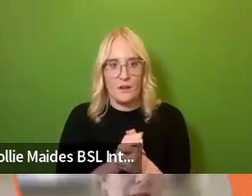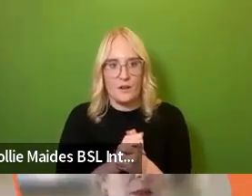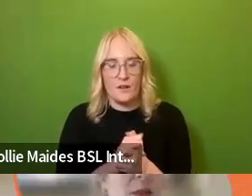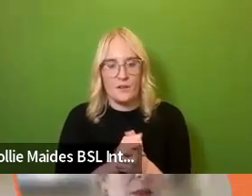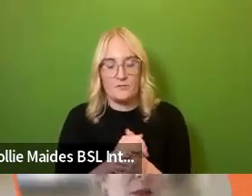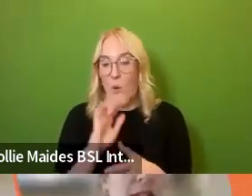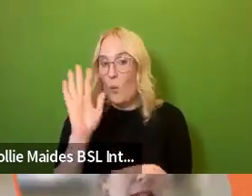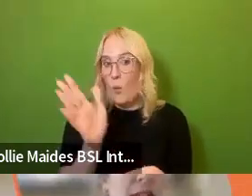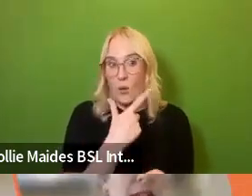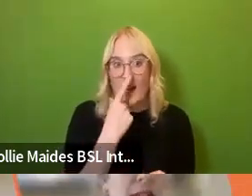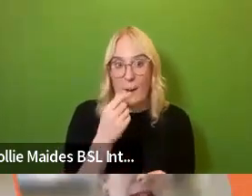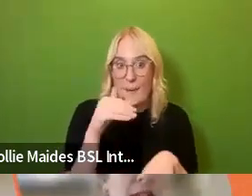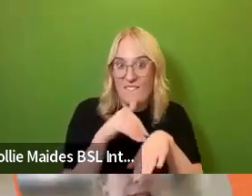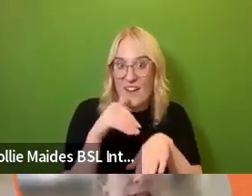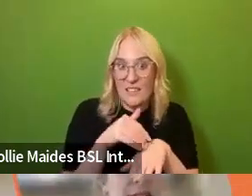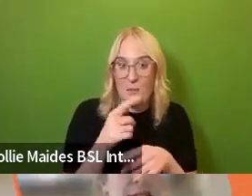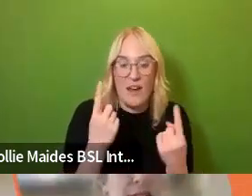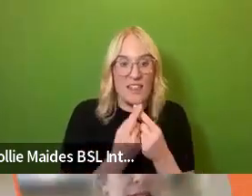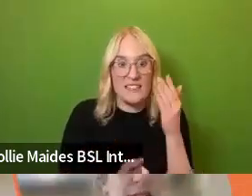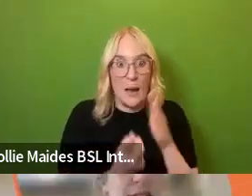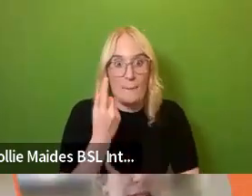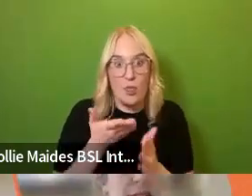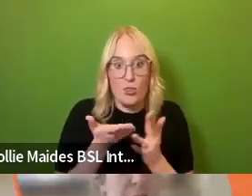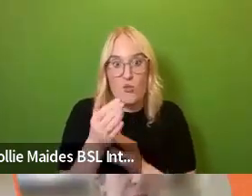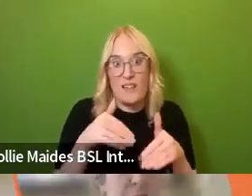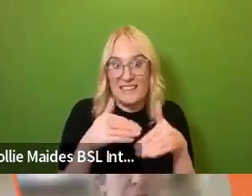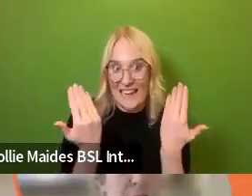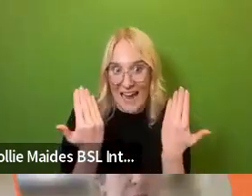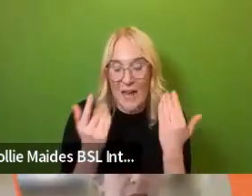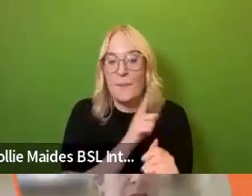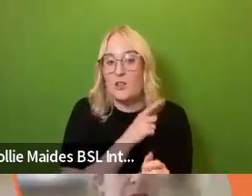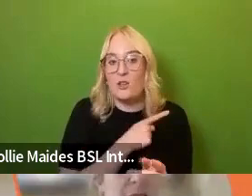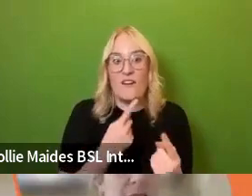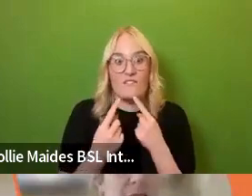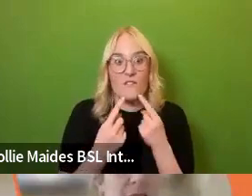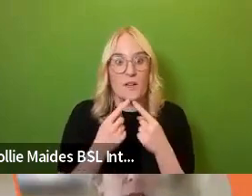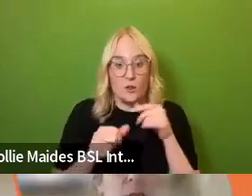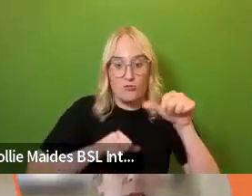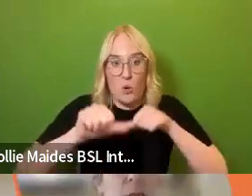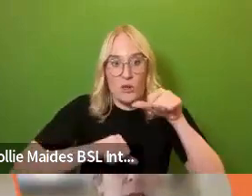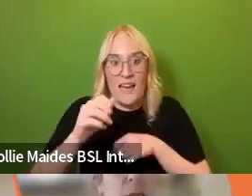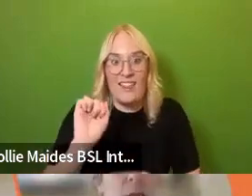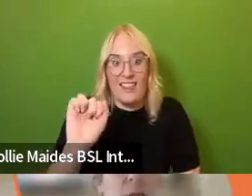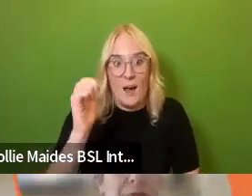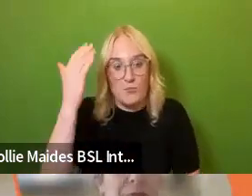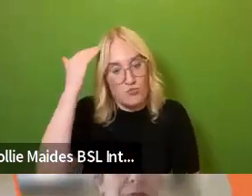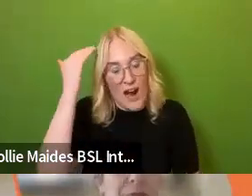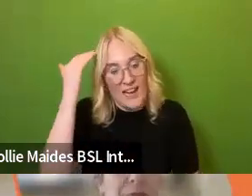experiences throughout the day because of that sensory information that's being processed. So I